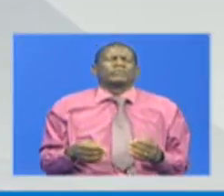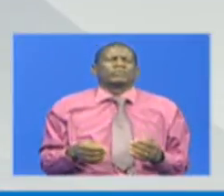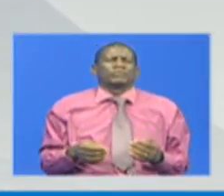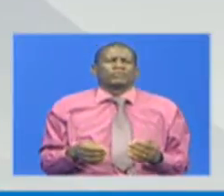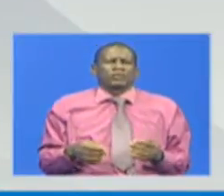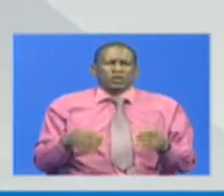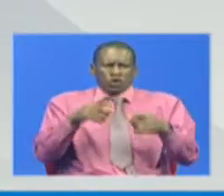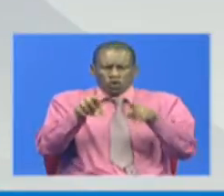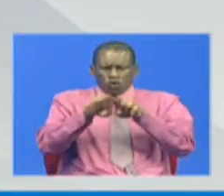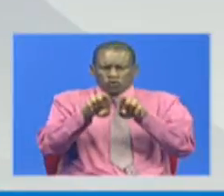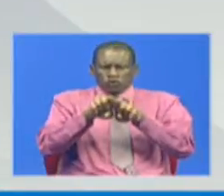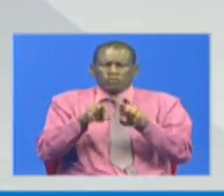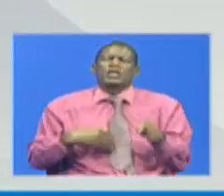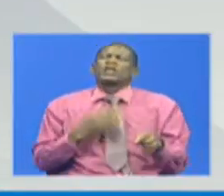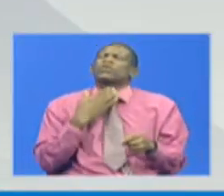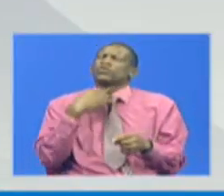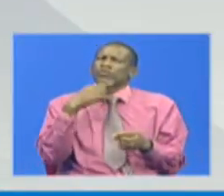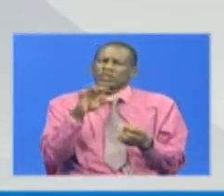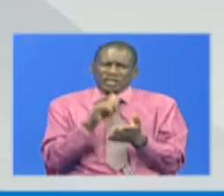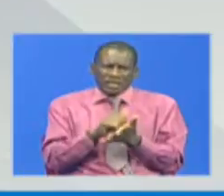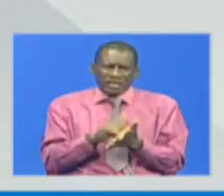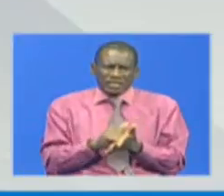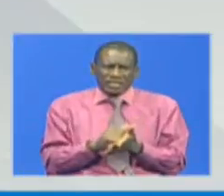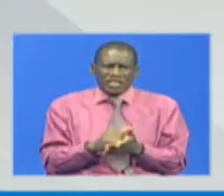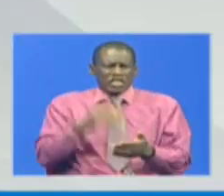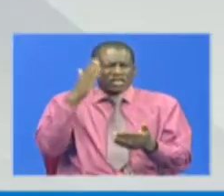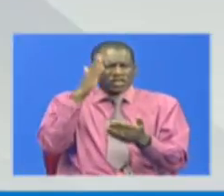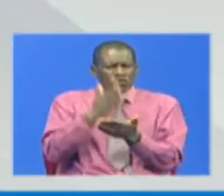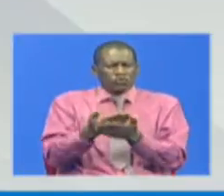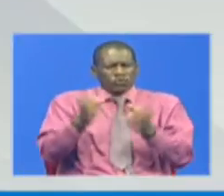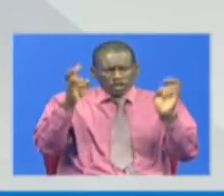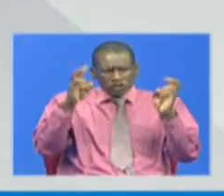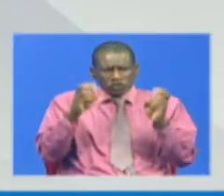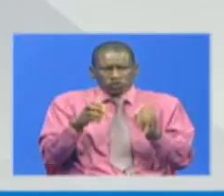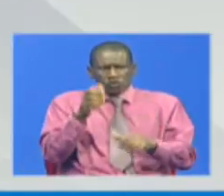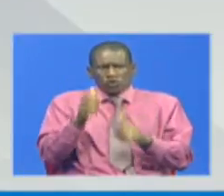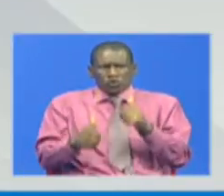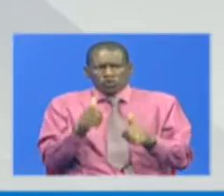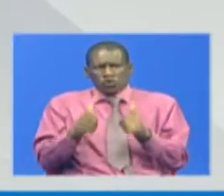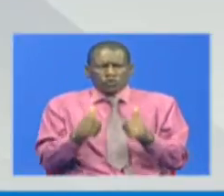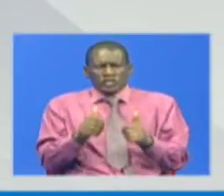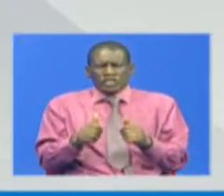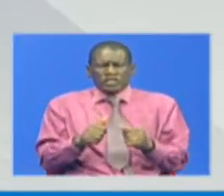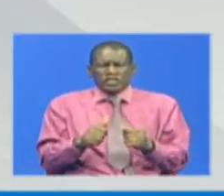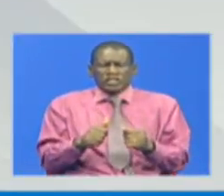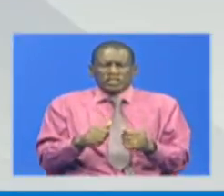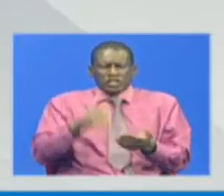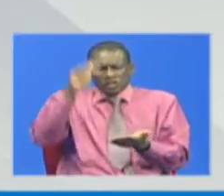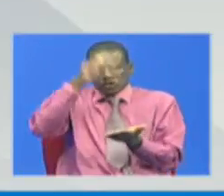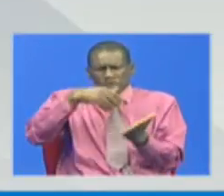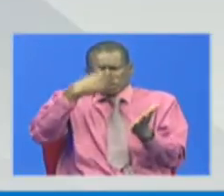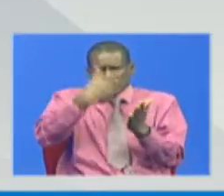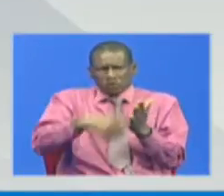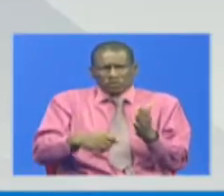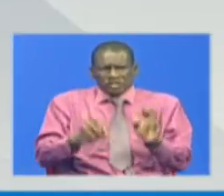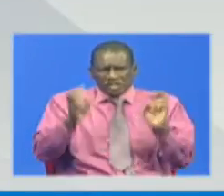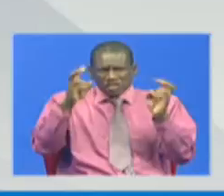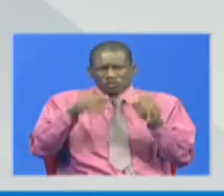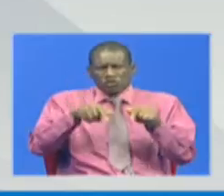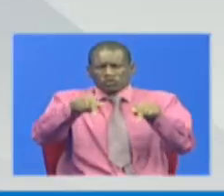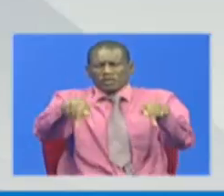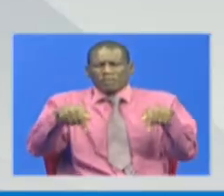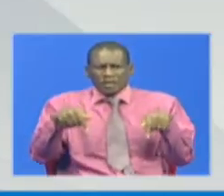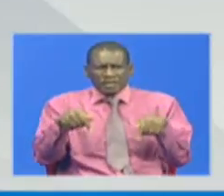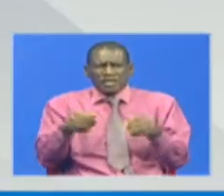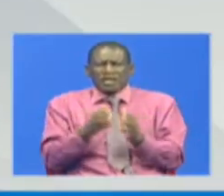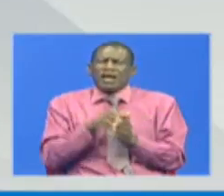But I also want to say, the real issue also that is tied to the cost is the issue of demand, and